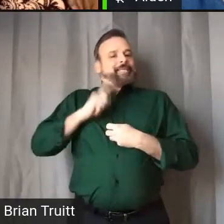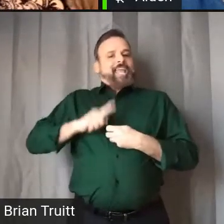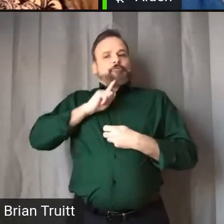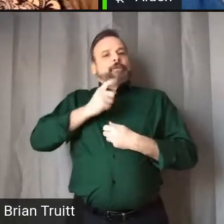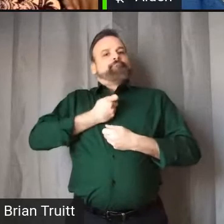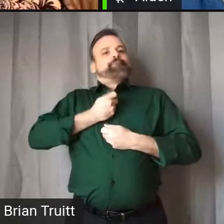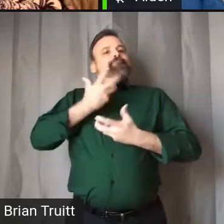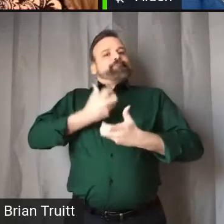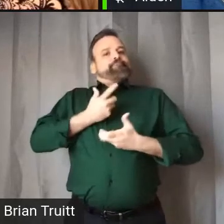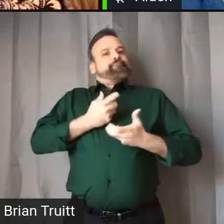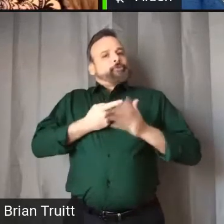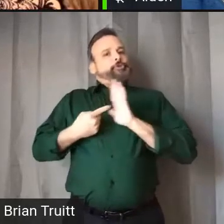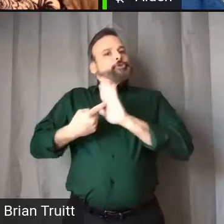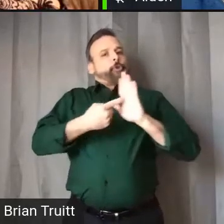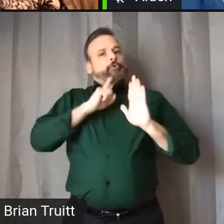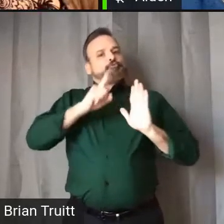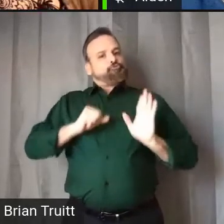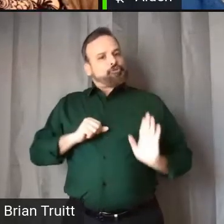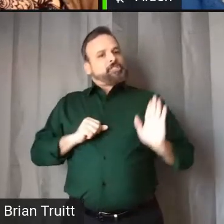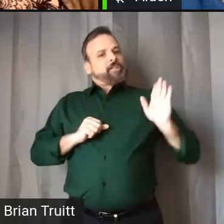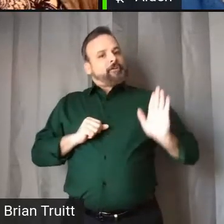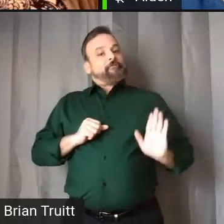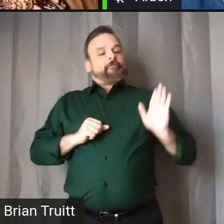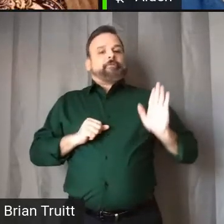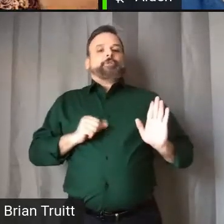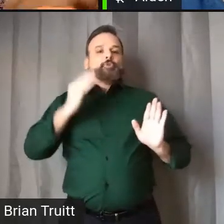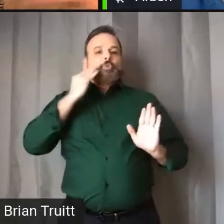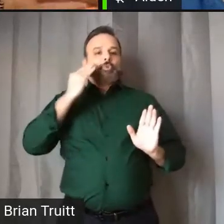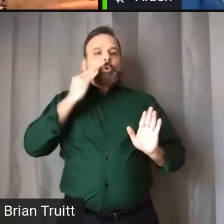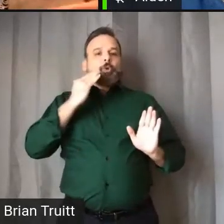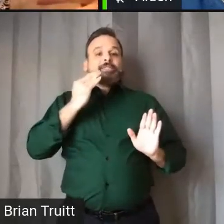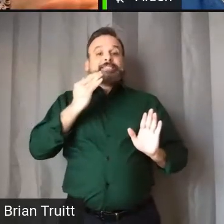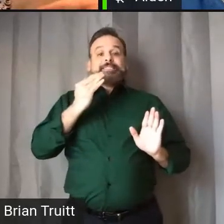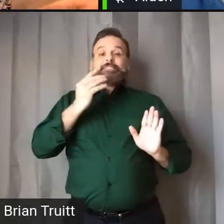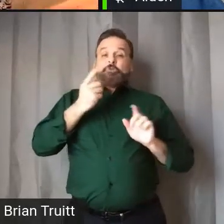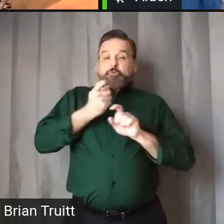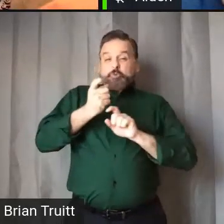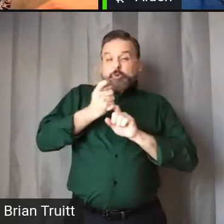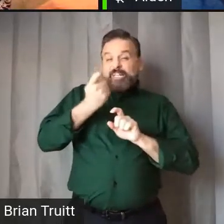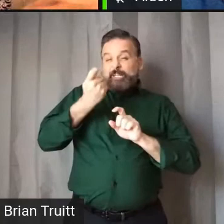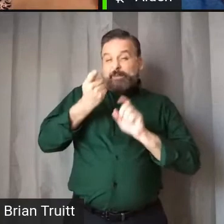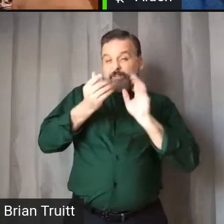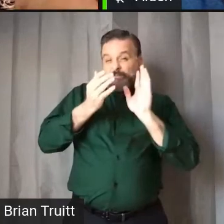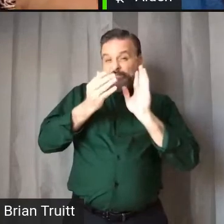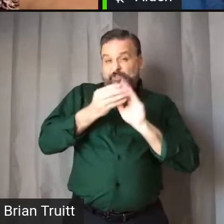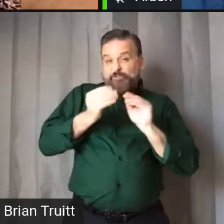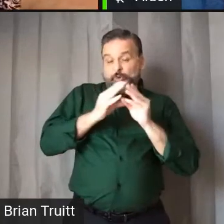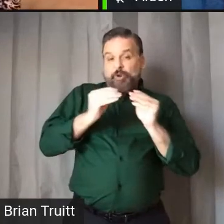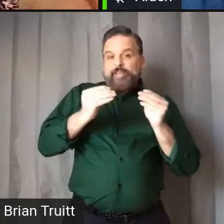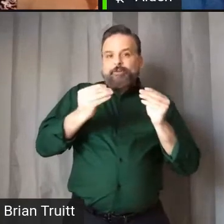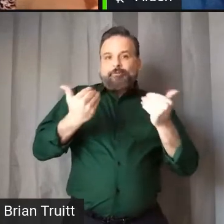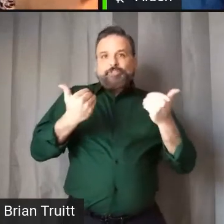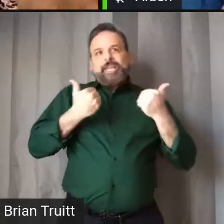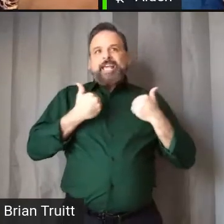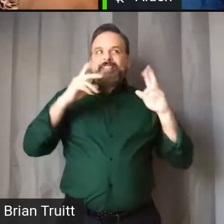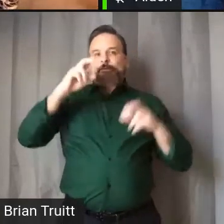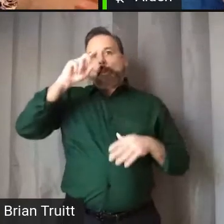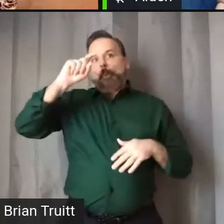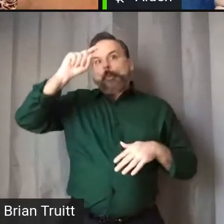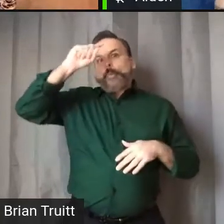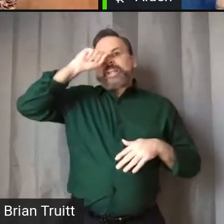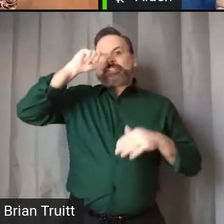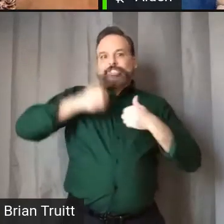true self. So, you know, it's a teeny tiny spoiler, but so when she does kind of have that sort of witchy coming out, it gets to bring up a